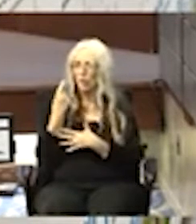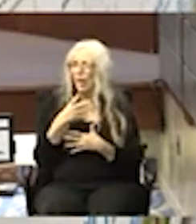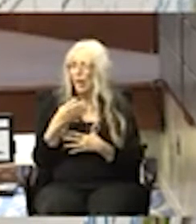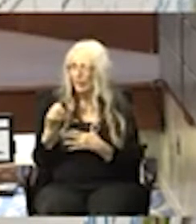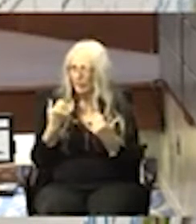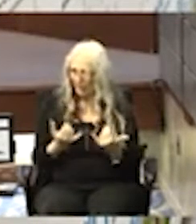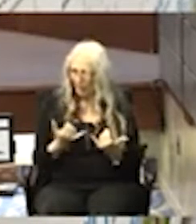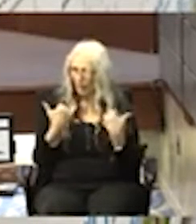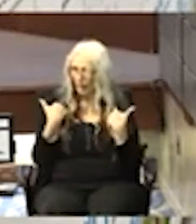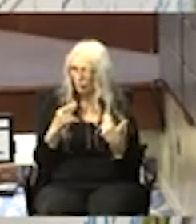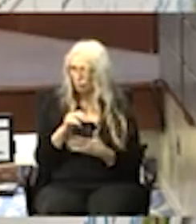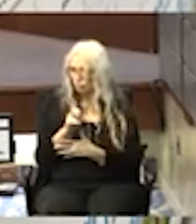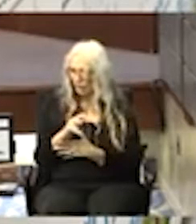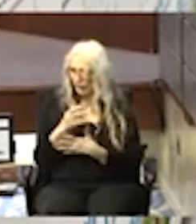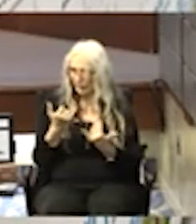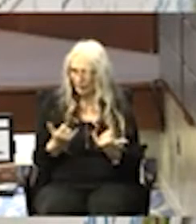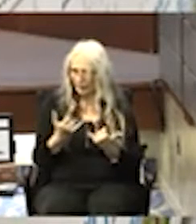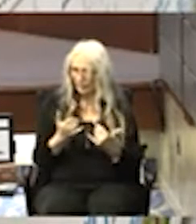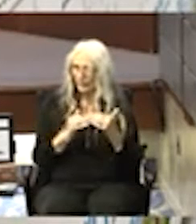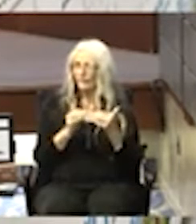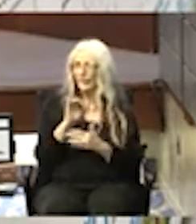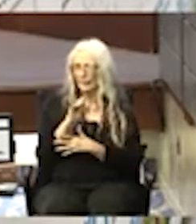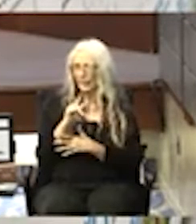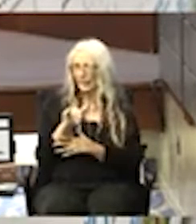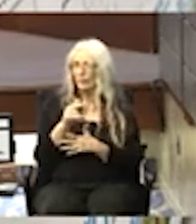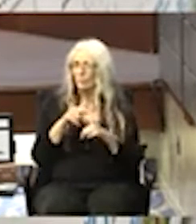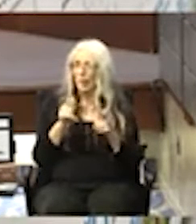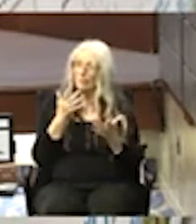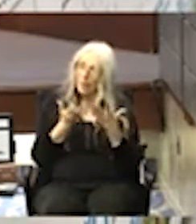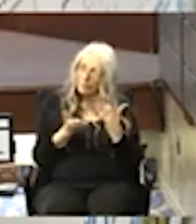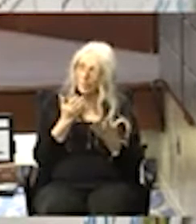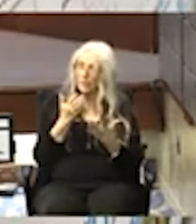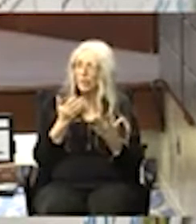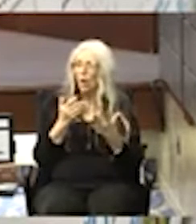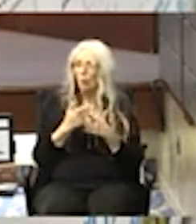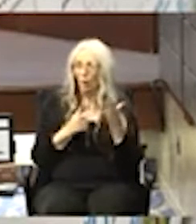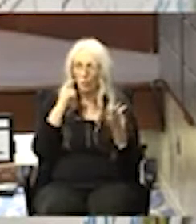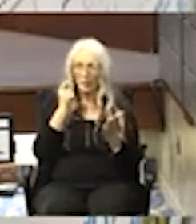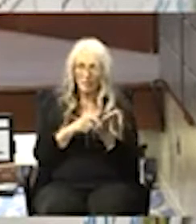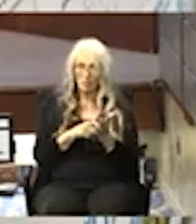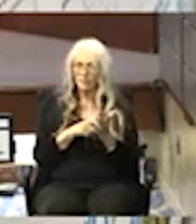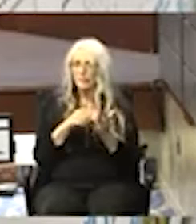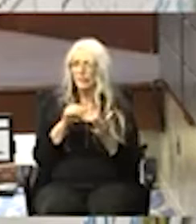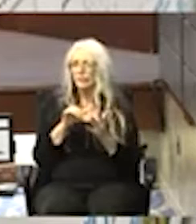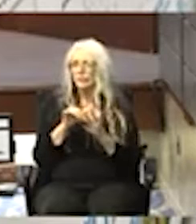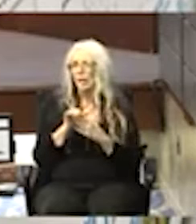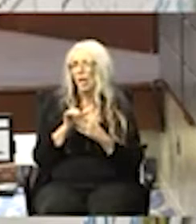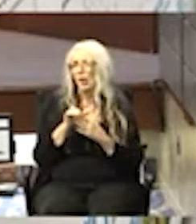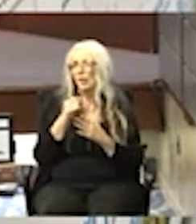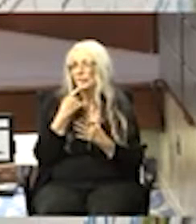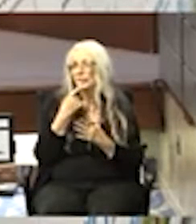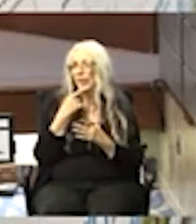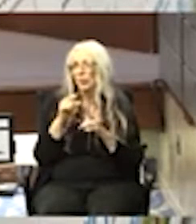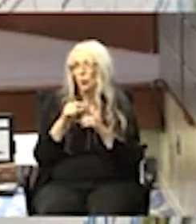also have an existing track and field facility. But perhaps what's really come on the radar and really, where I mentioned that